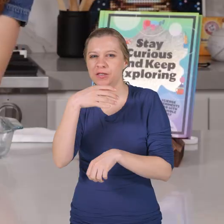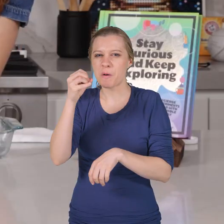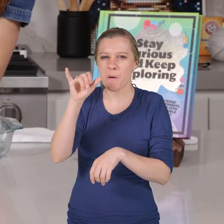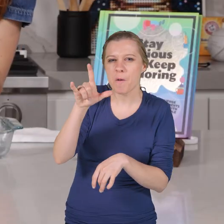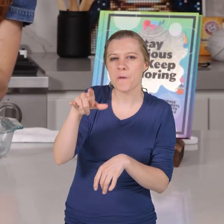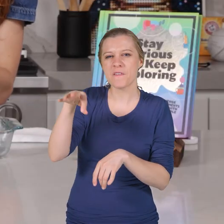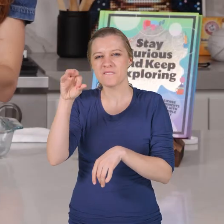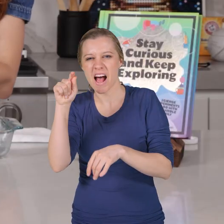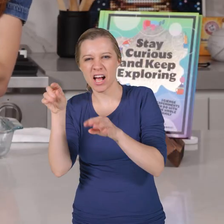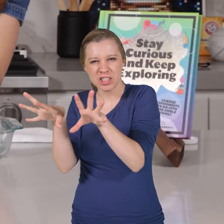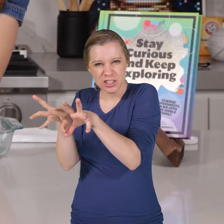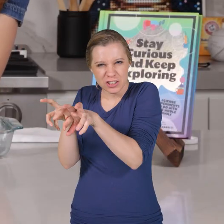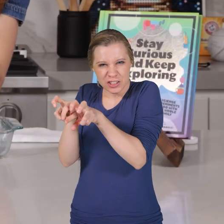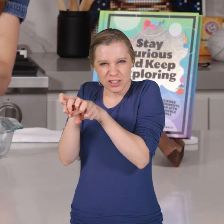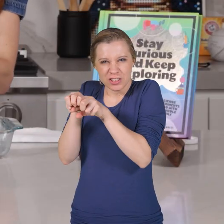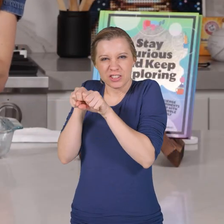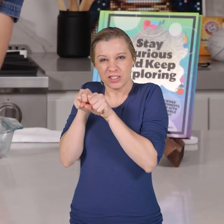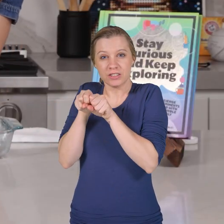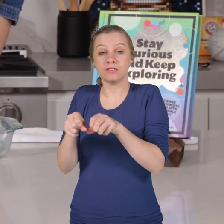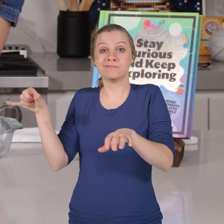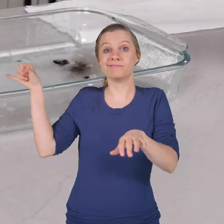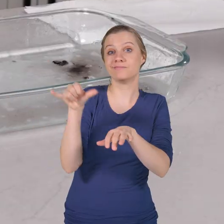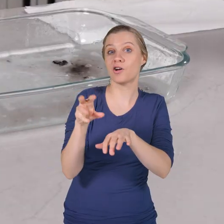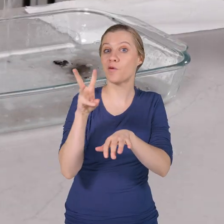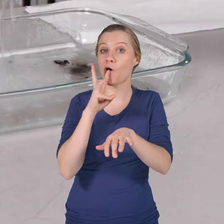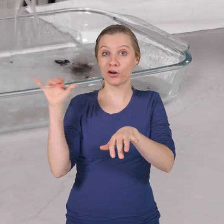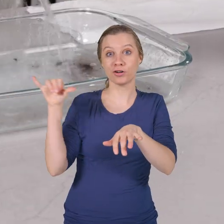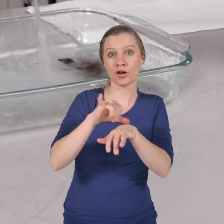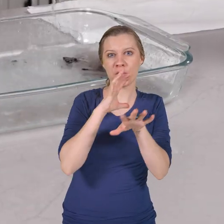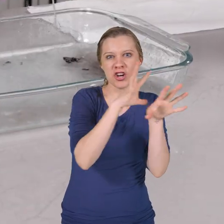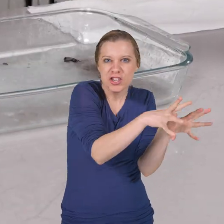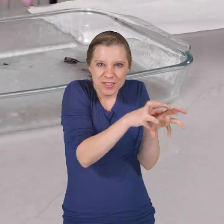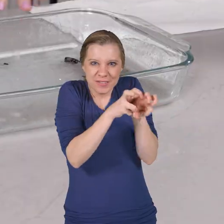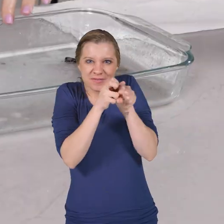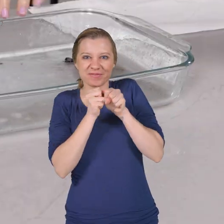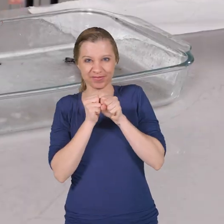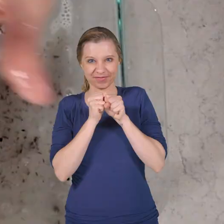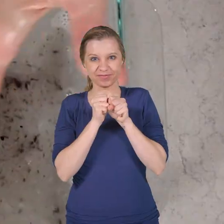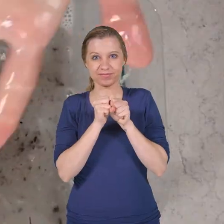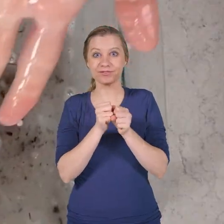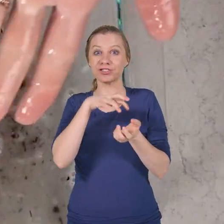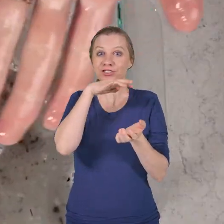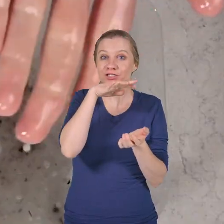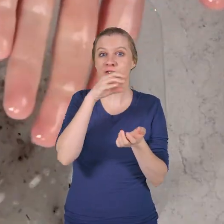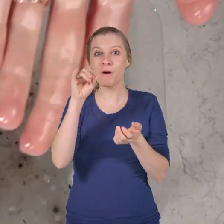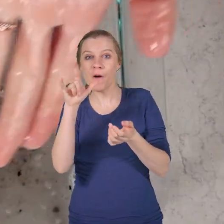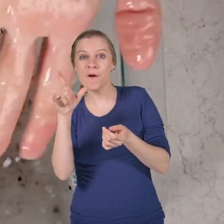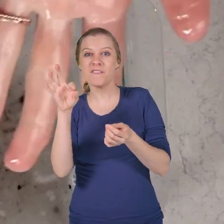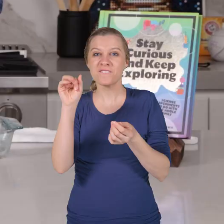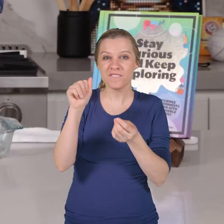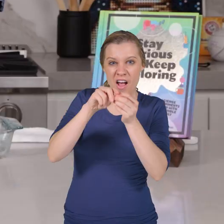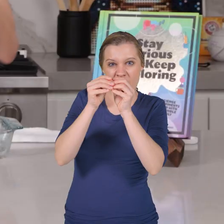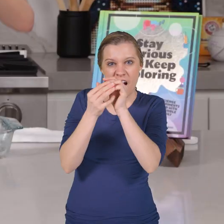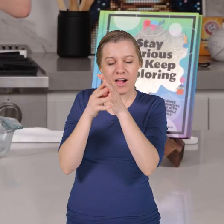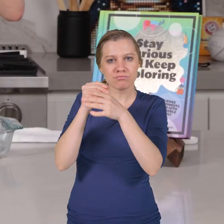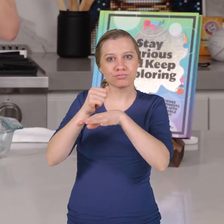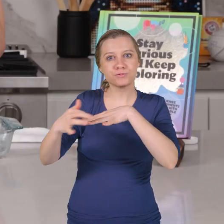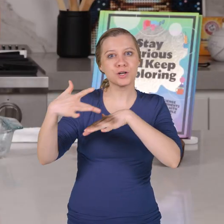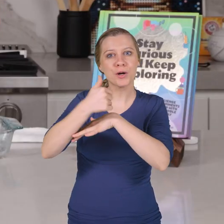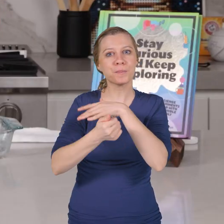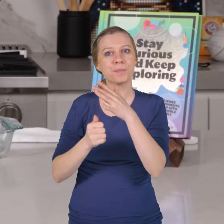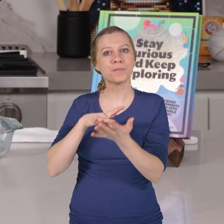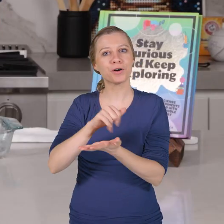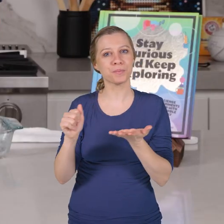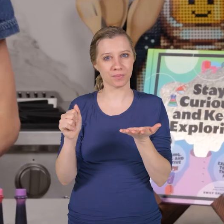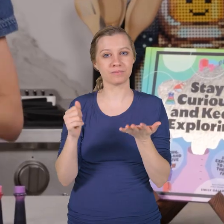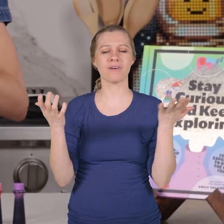to the dirts and the oils and the fats, and then when we pour on the water, it grabs onto the water, and all of that dirt and oil